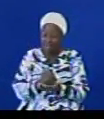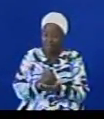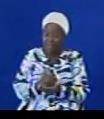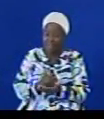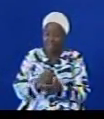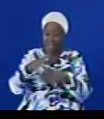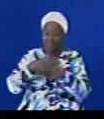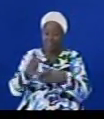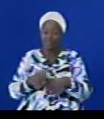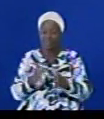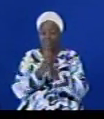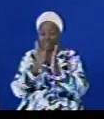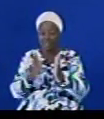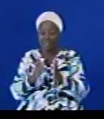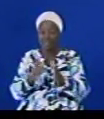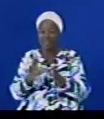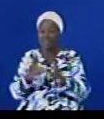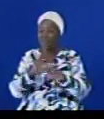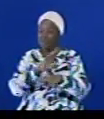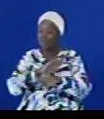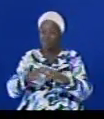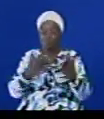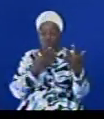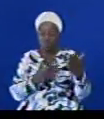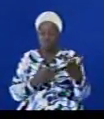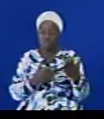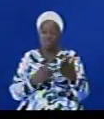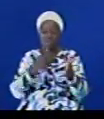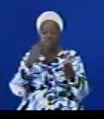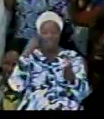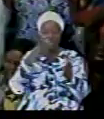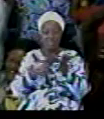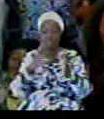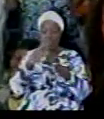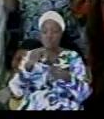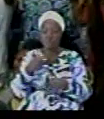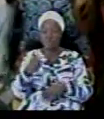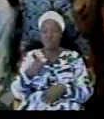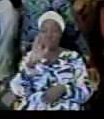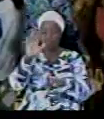up yourself. Your miracle is here today.